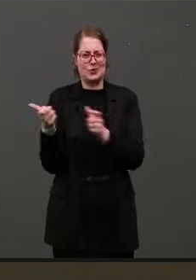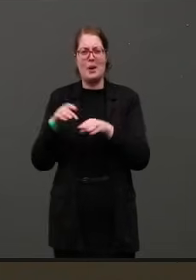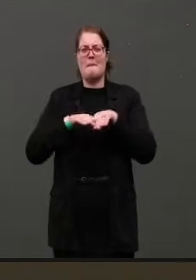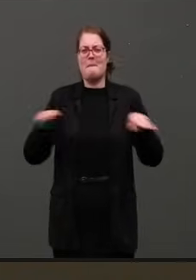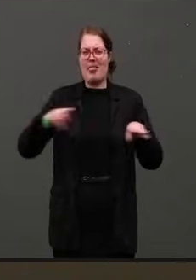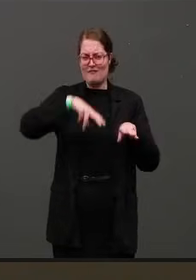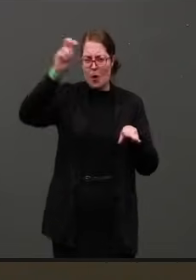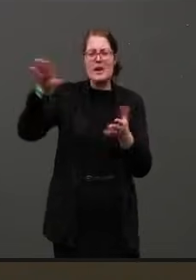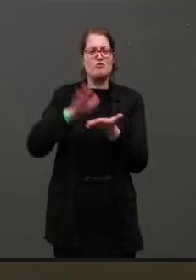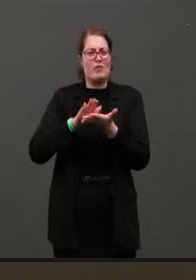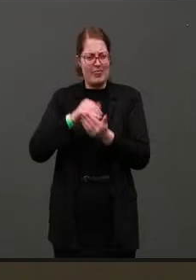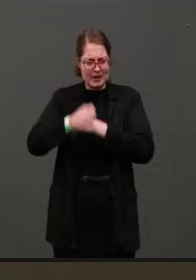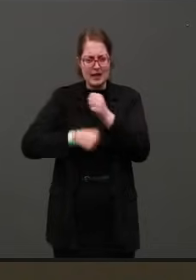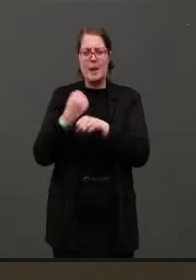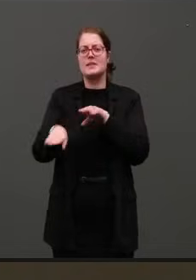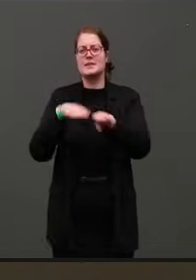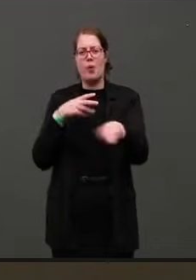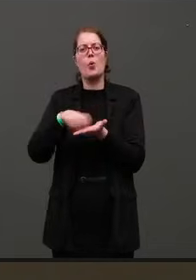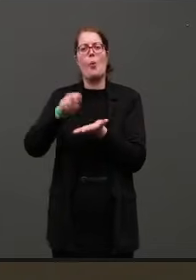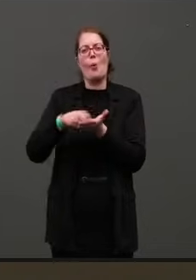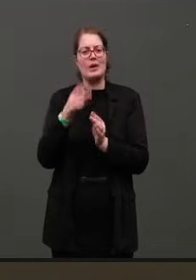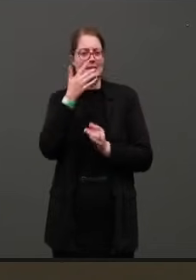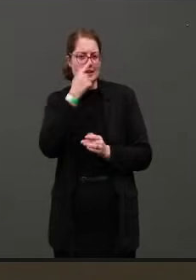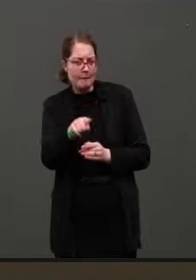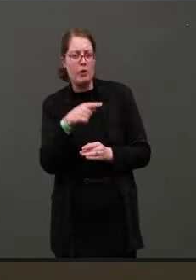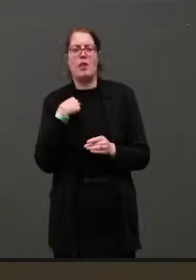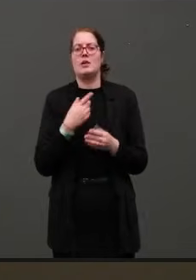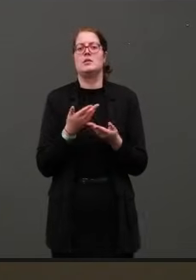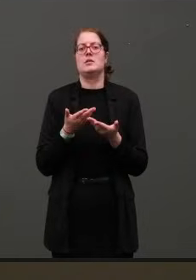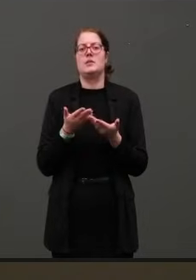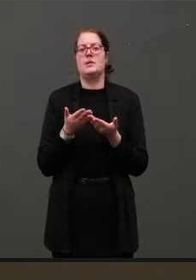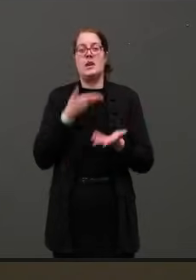games, walking simulators, narrative-led puzzle games, you name it.